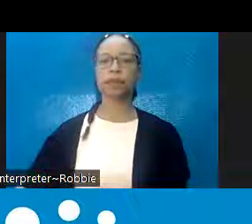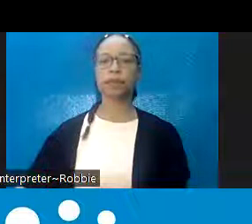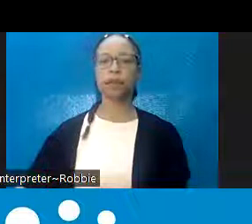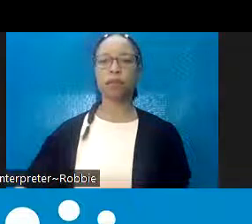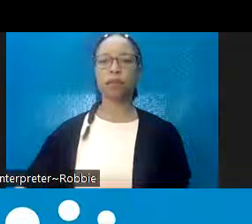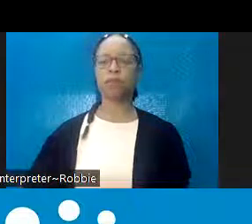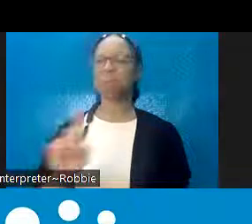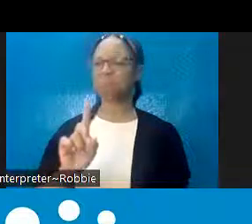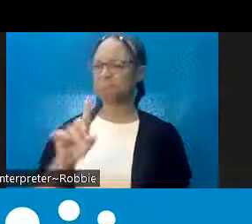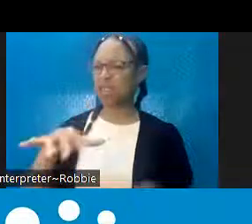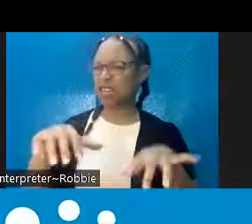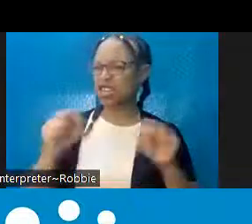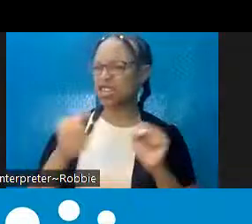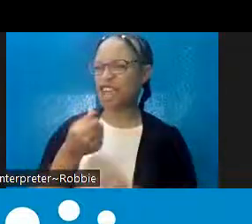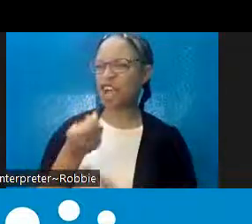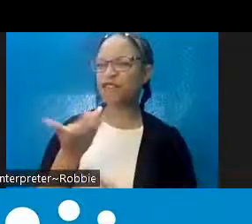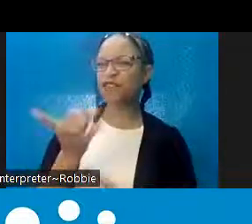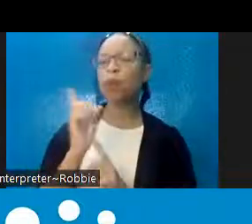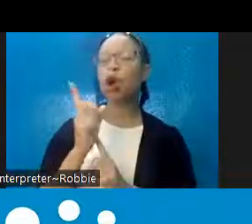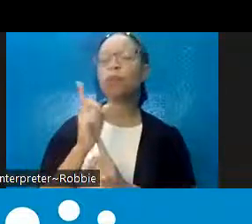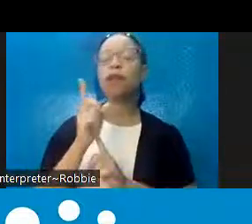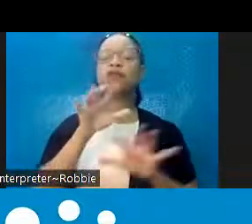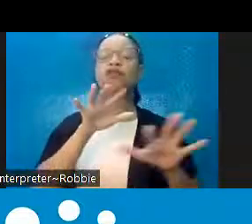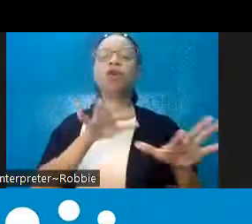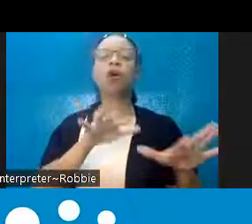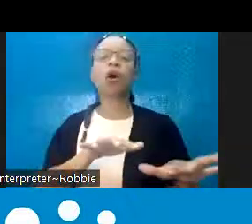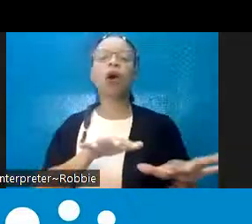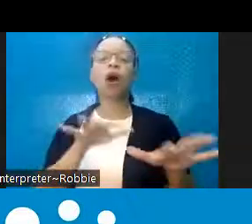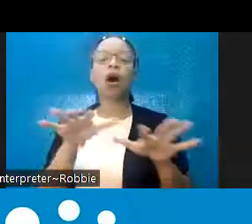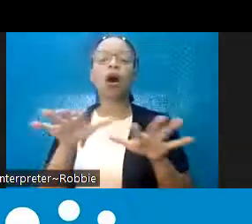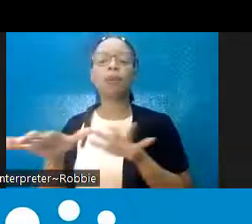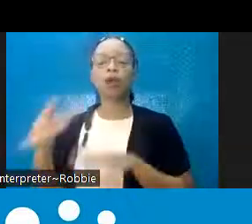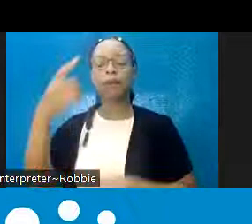And we'll take a few moments to calm your mind and body.